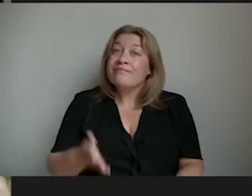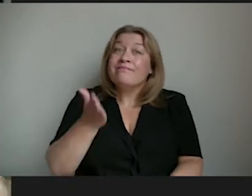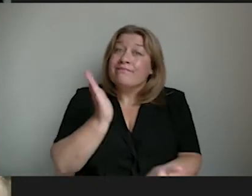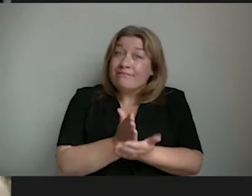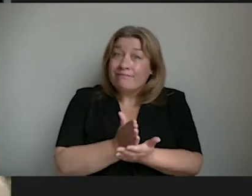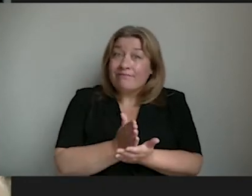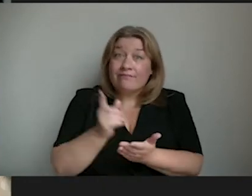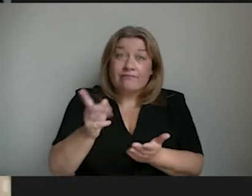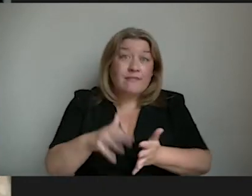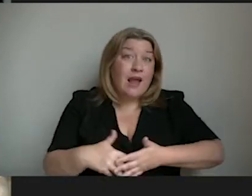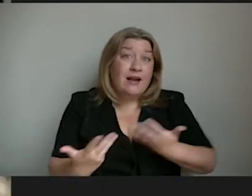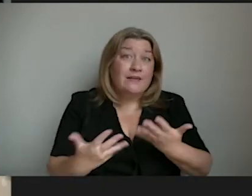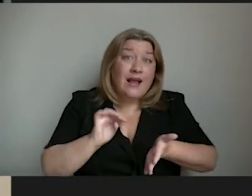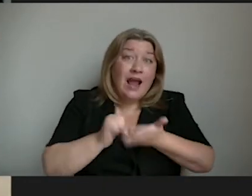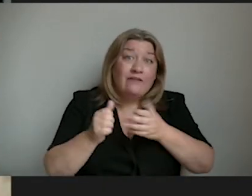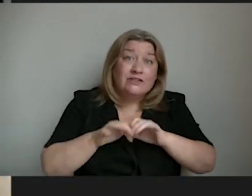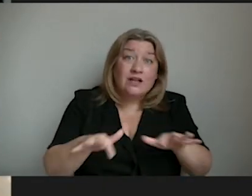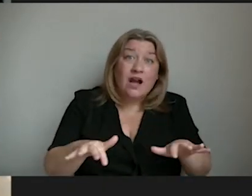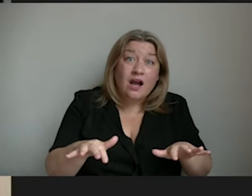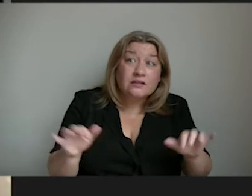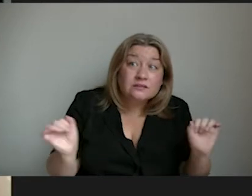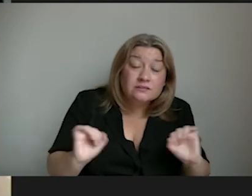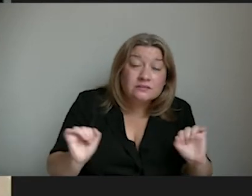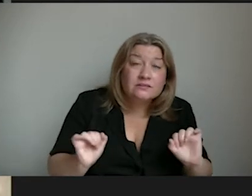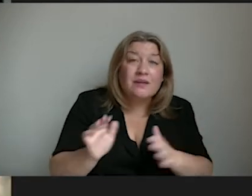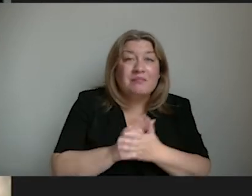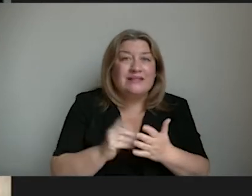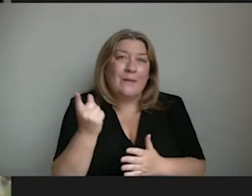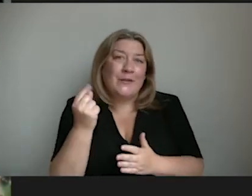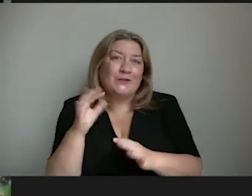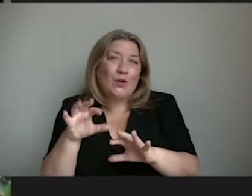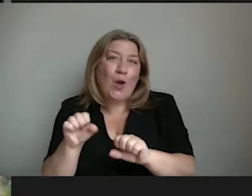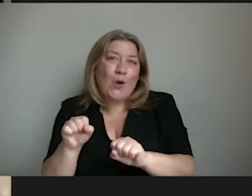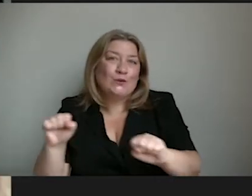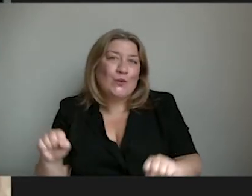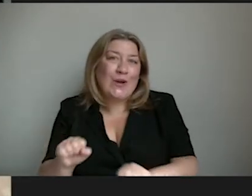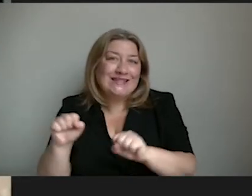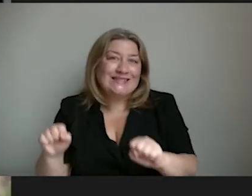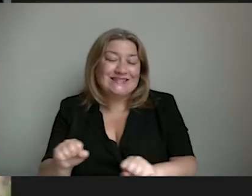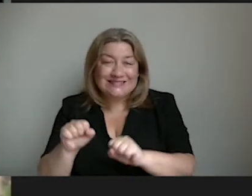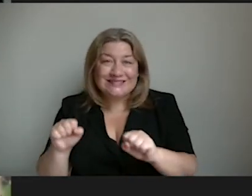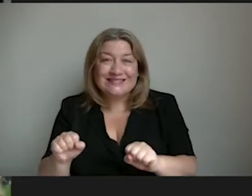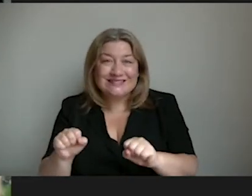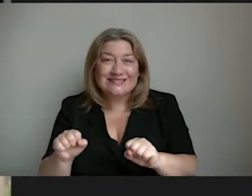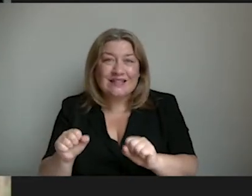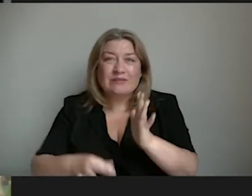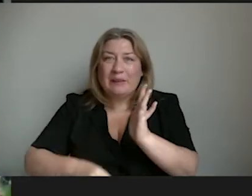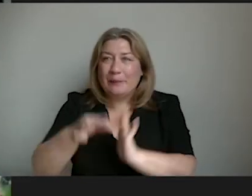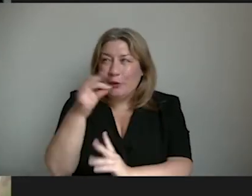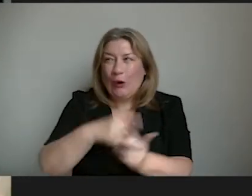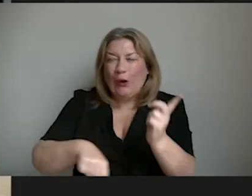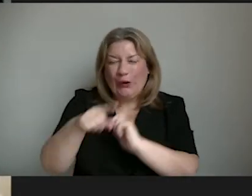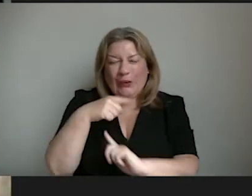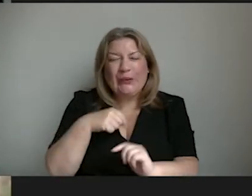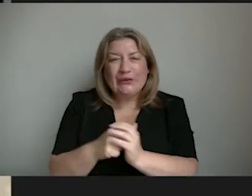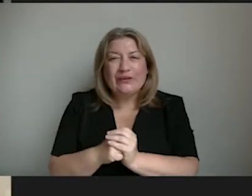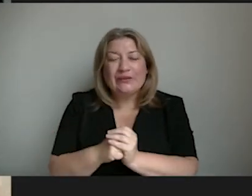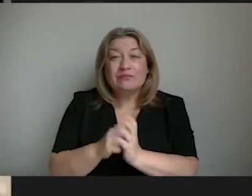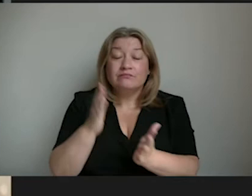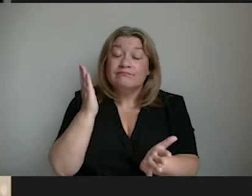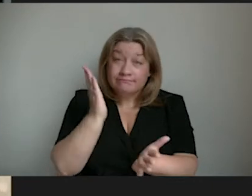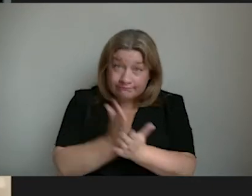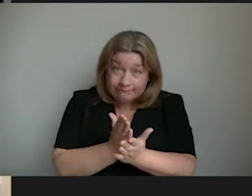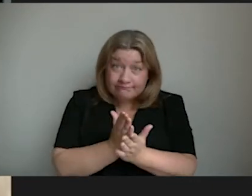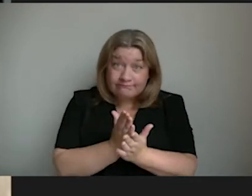definitely, like, anything that we're not advertising is there waiting to be advertised when things hopefully get a little bit better